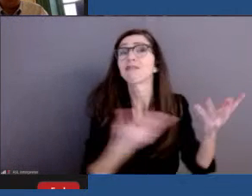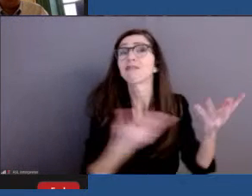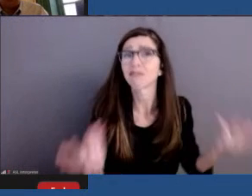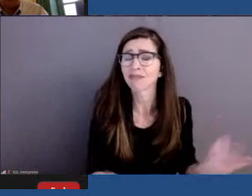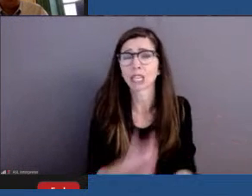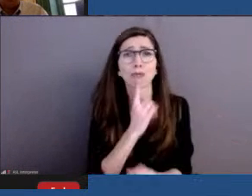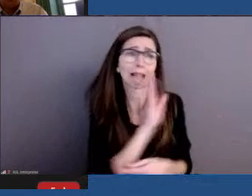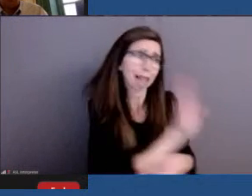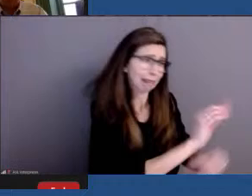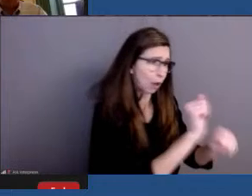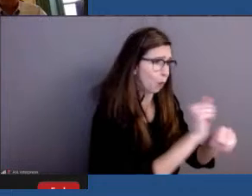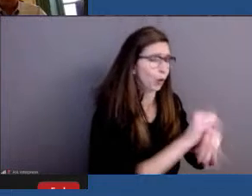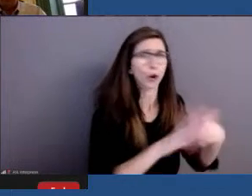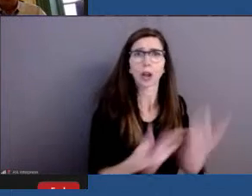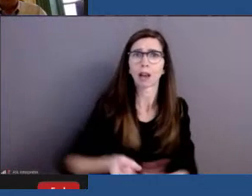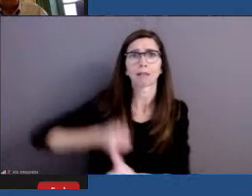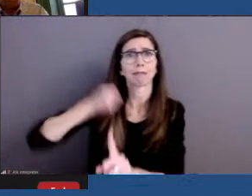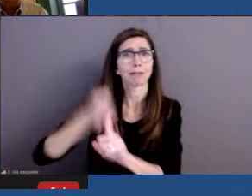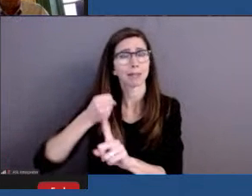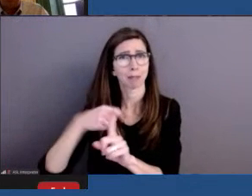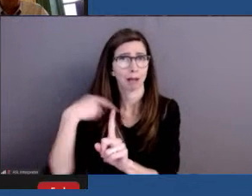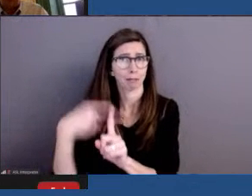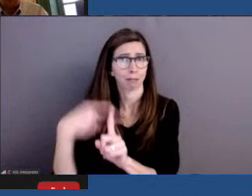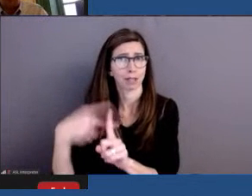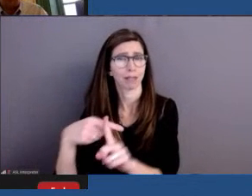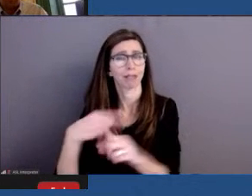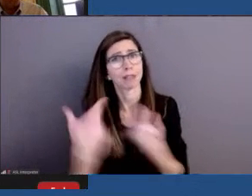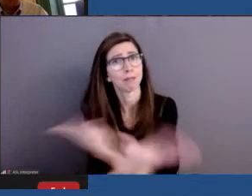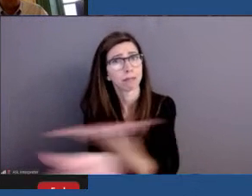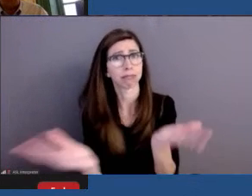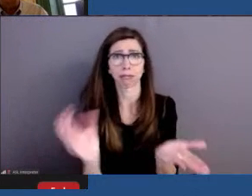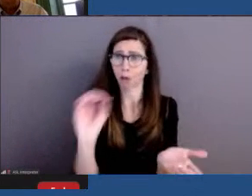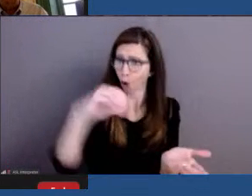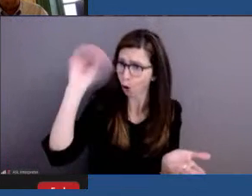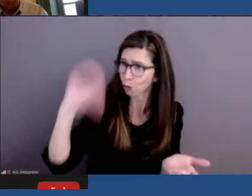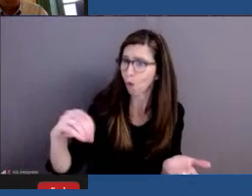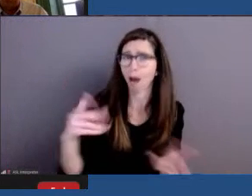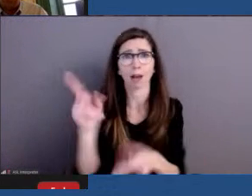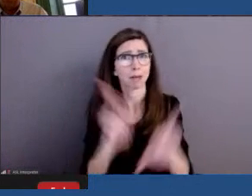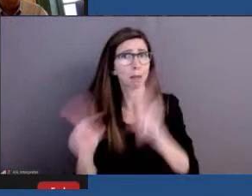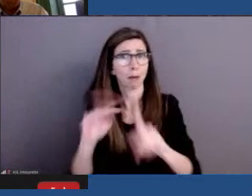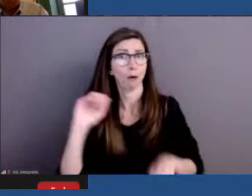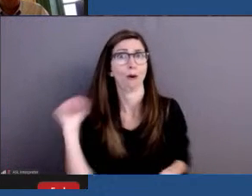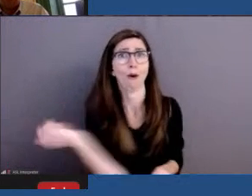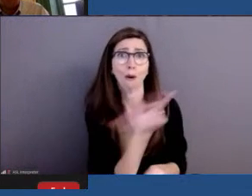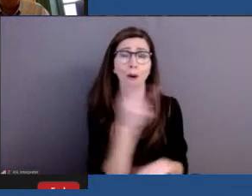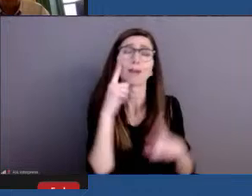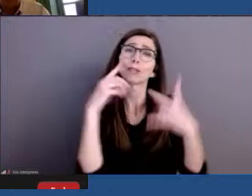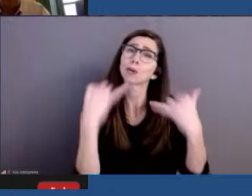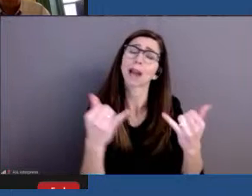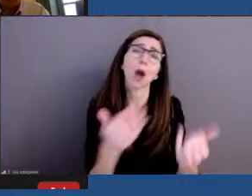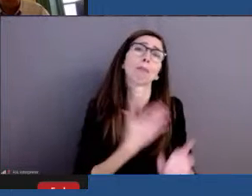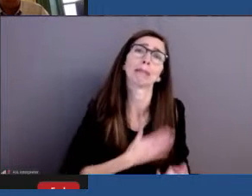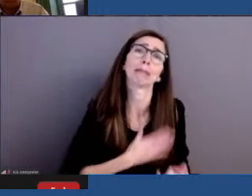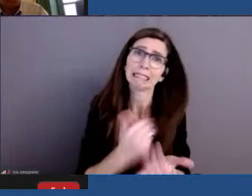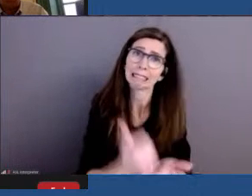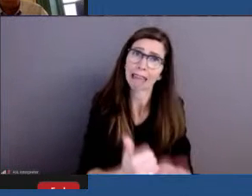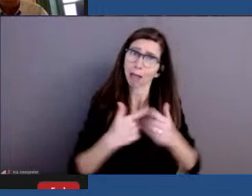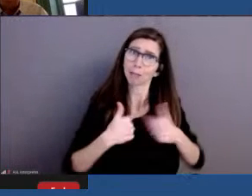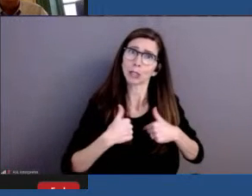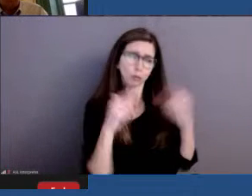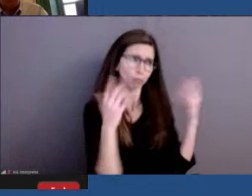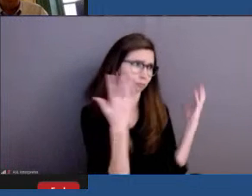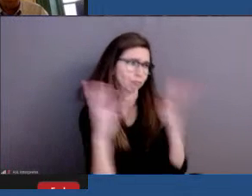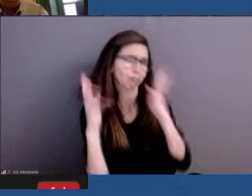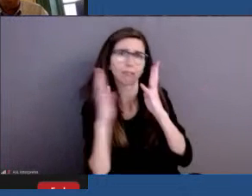all persons in Ottawa. So today, please join me congratulating and acknowledging everyone who works tirelessly to make the City of Ottawa more accessible